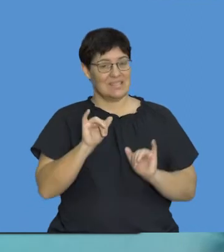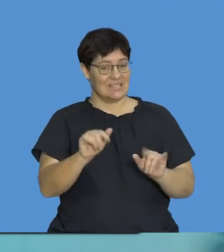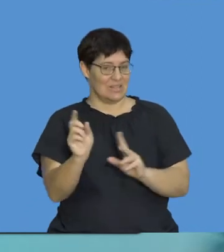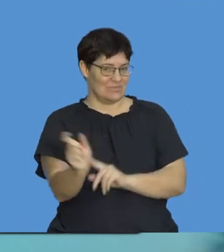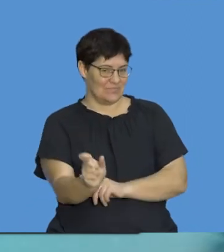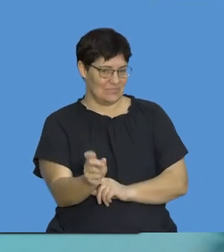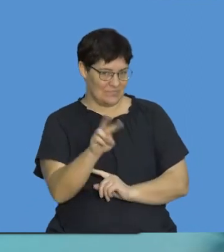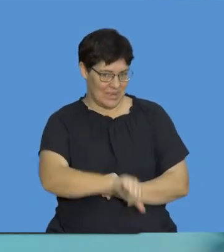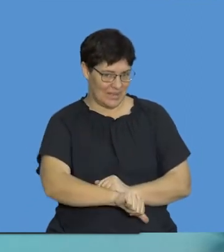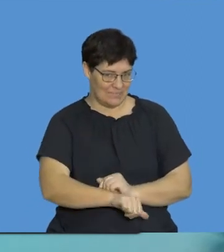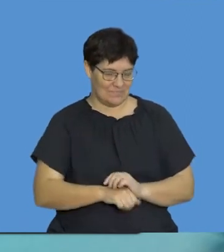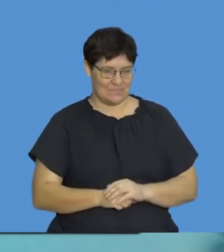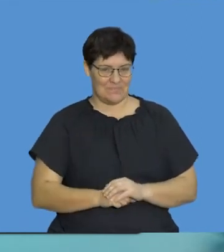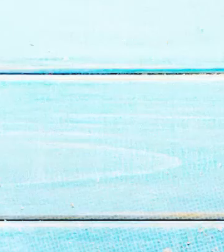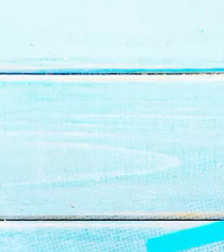tuned.